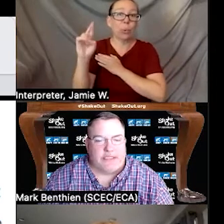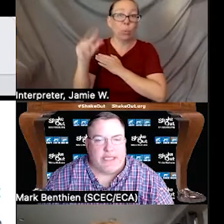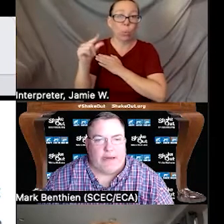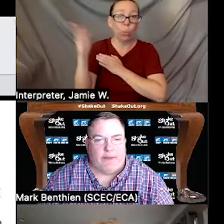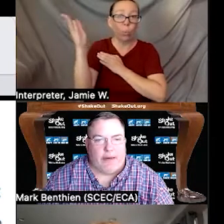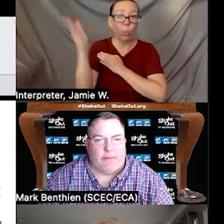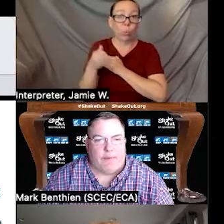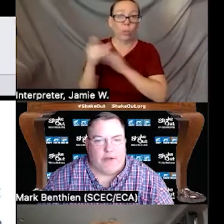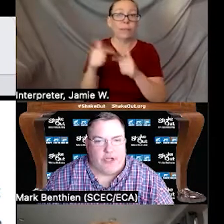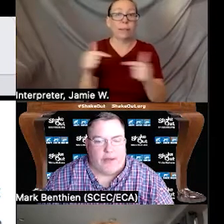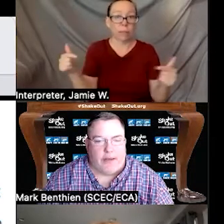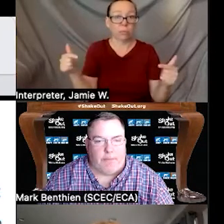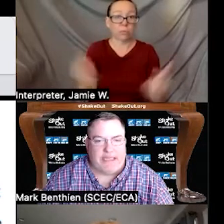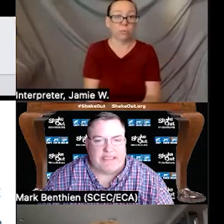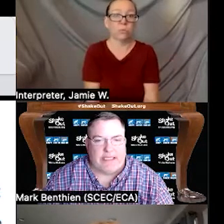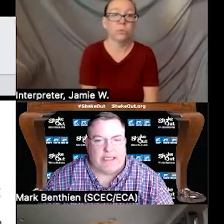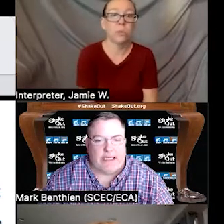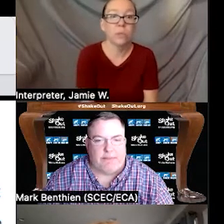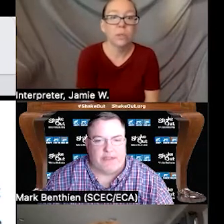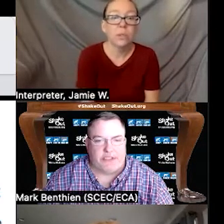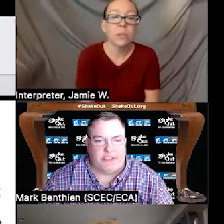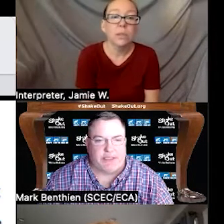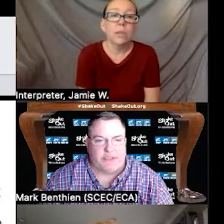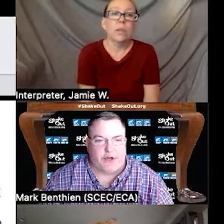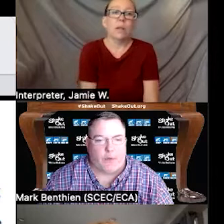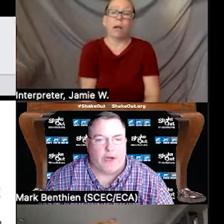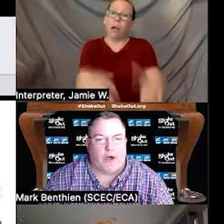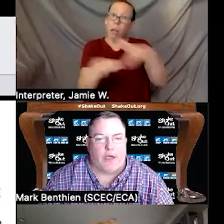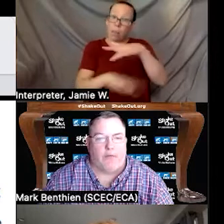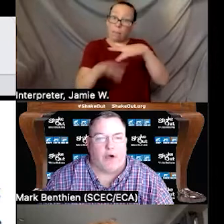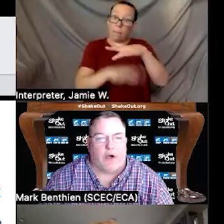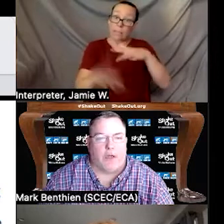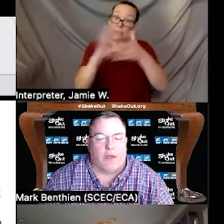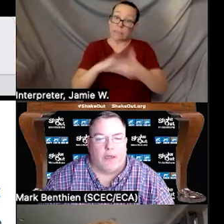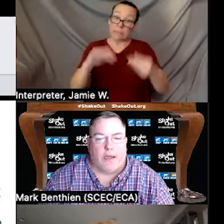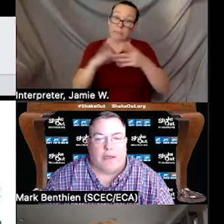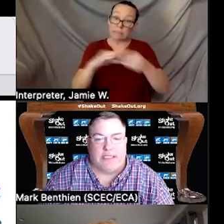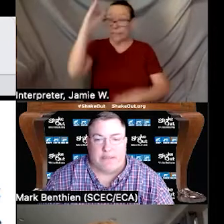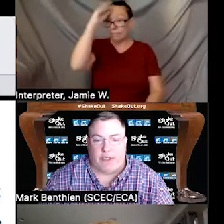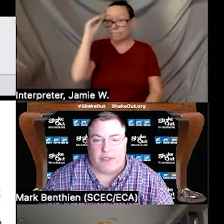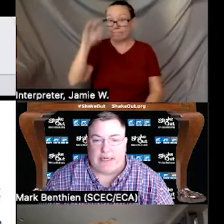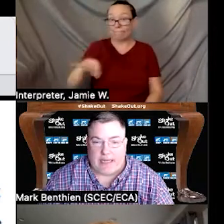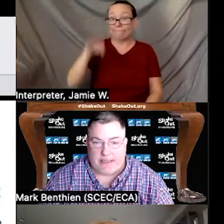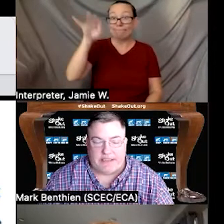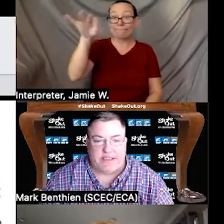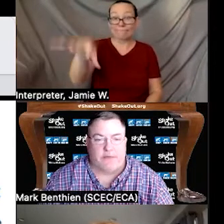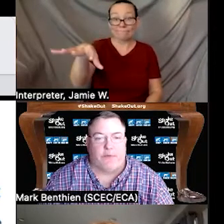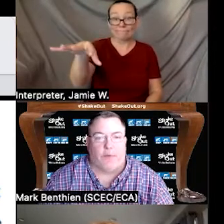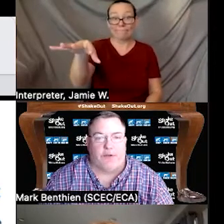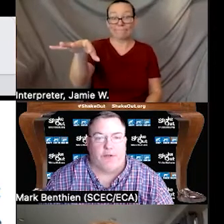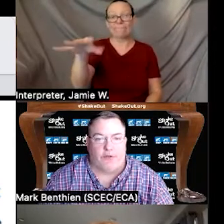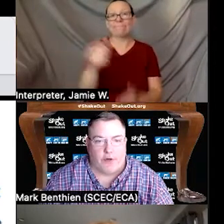And just a basic message to make sure you're aware of our accessibility